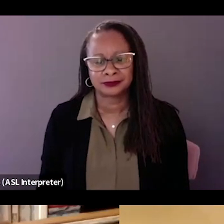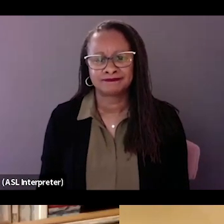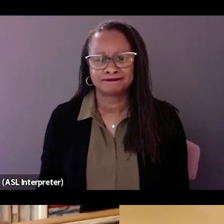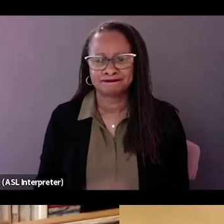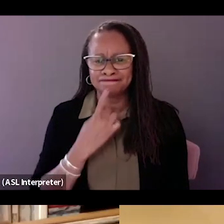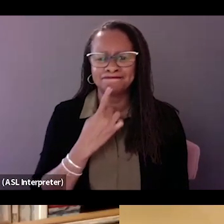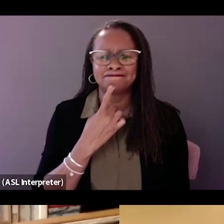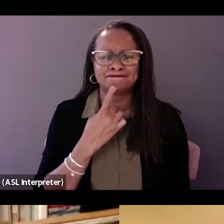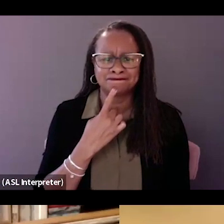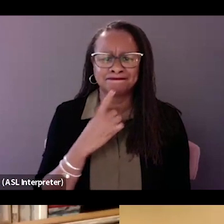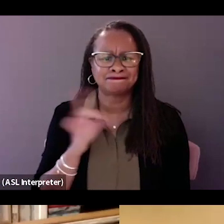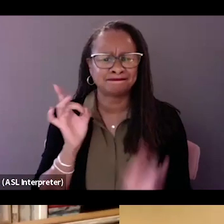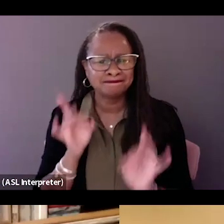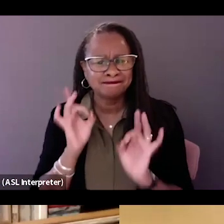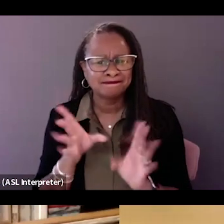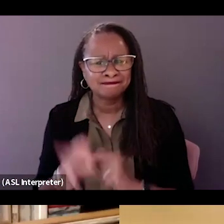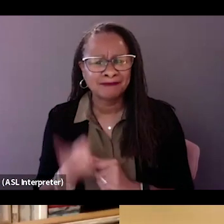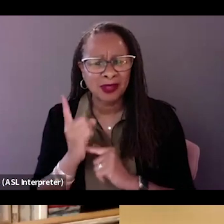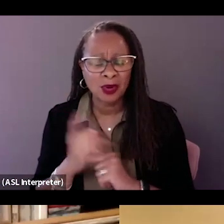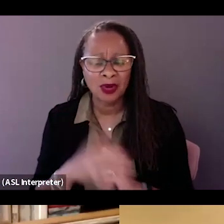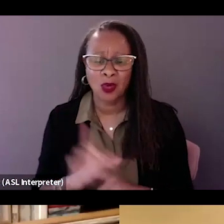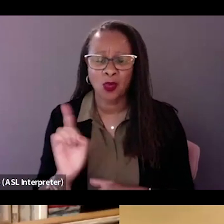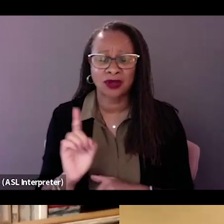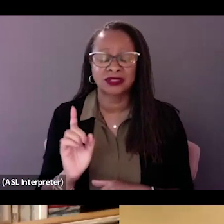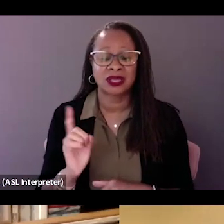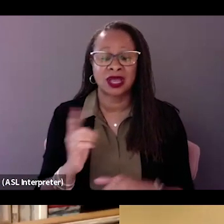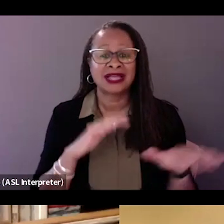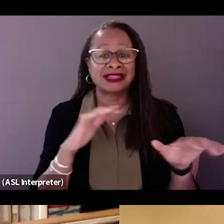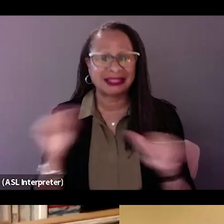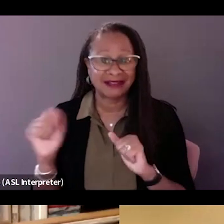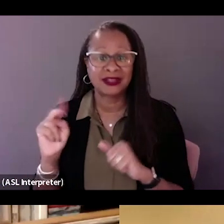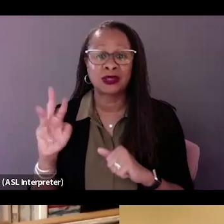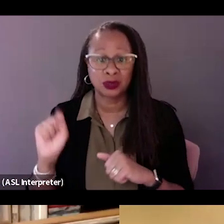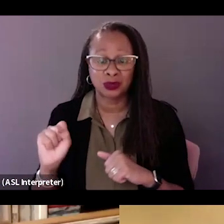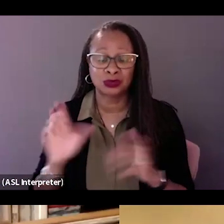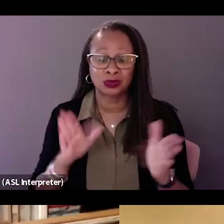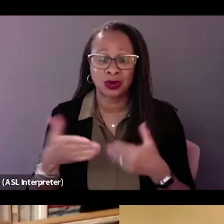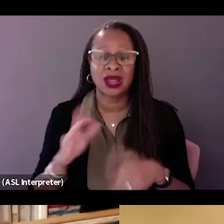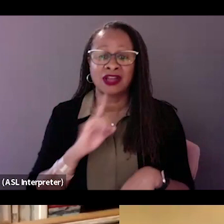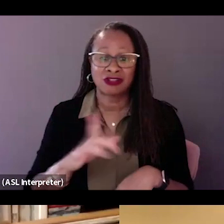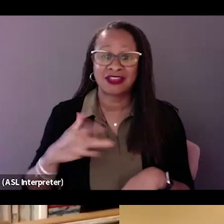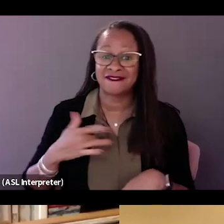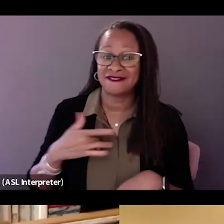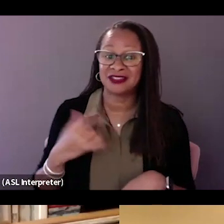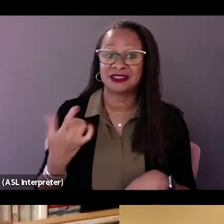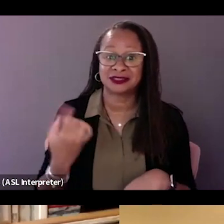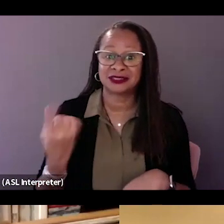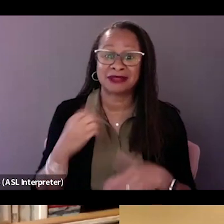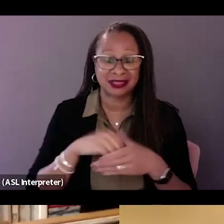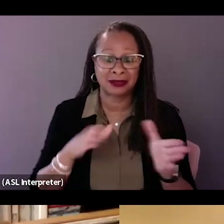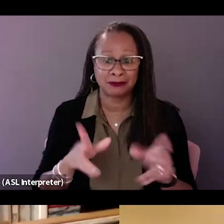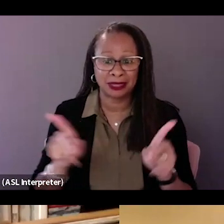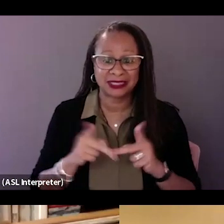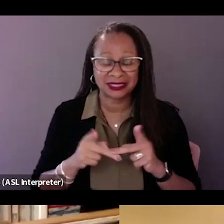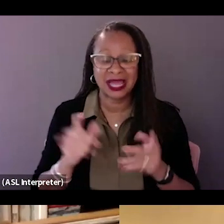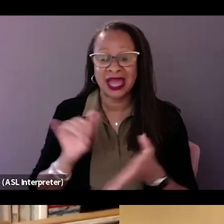bittersweet, tragic moment wherein somebody was leaving the newsroom and you could really feel something within that place. And